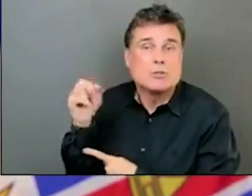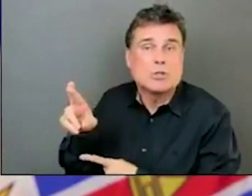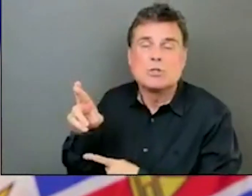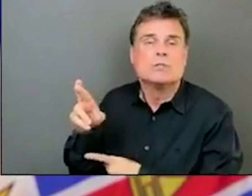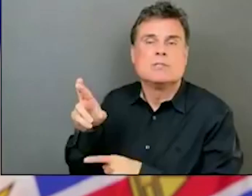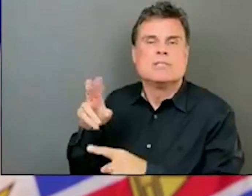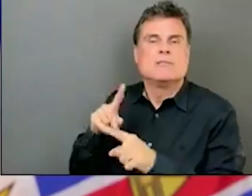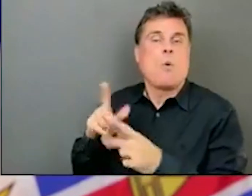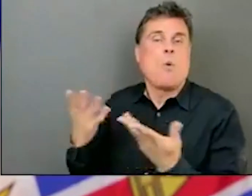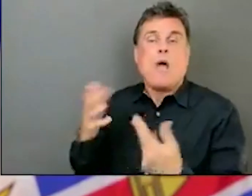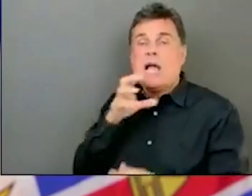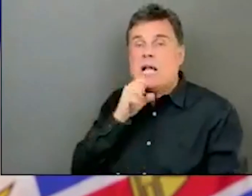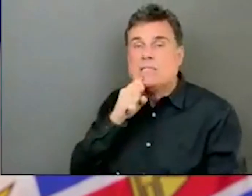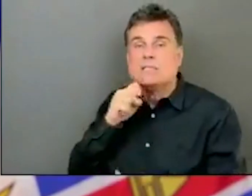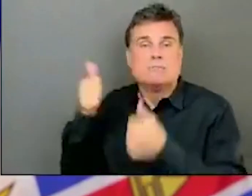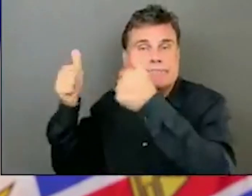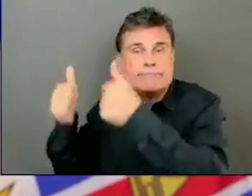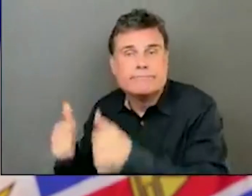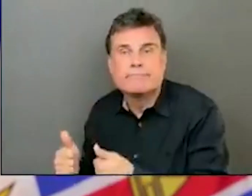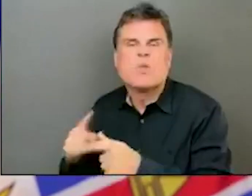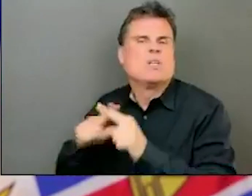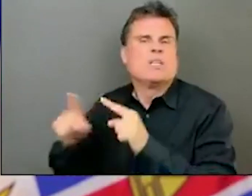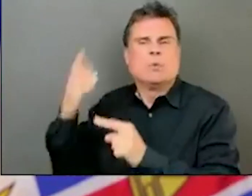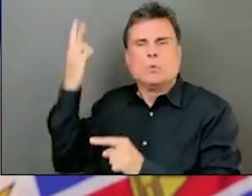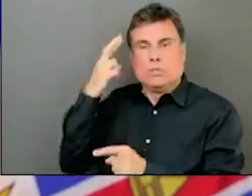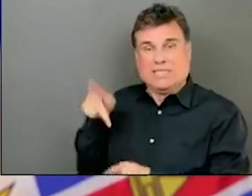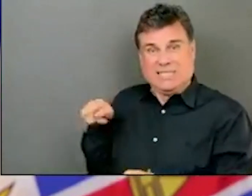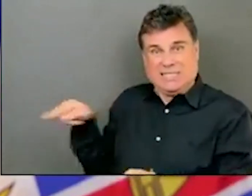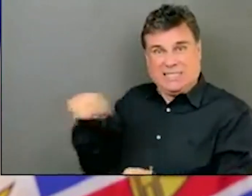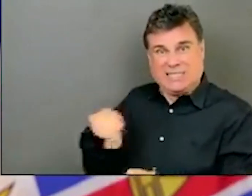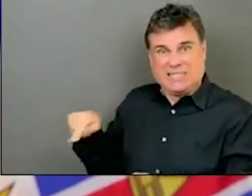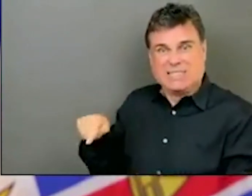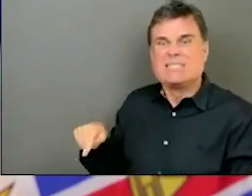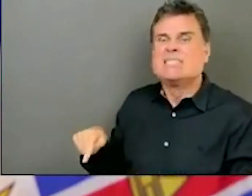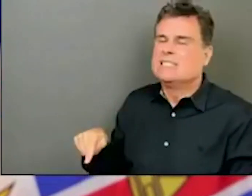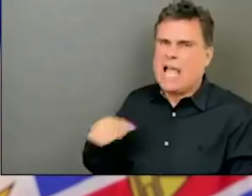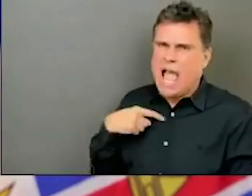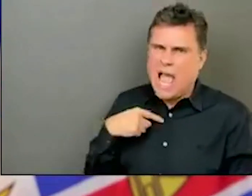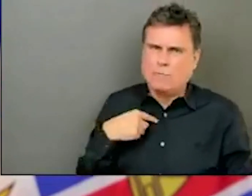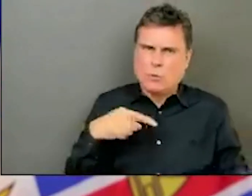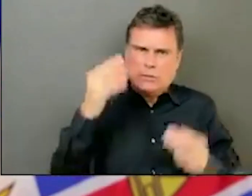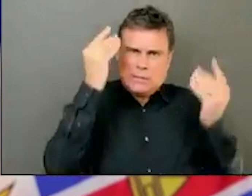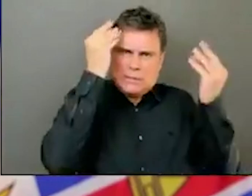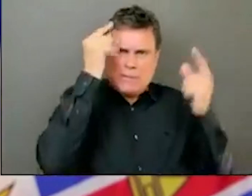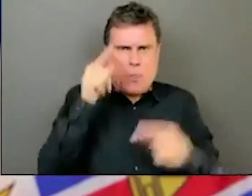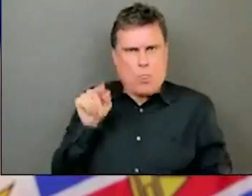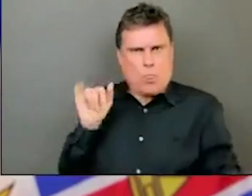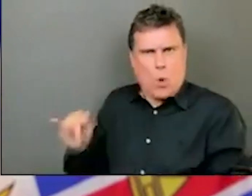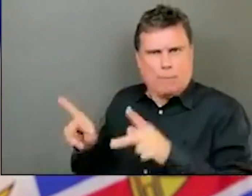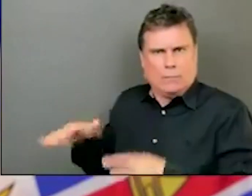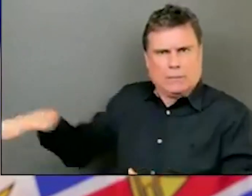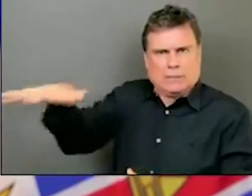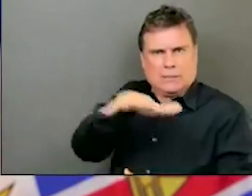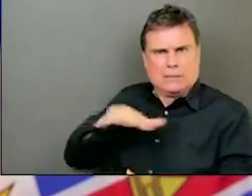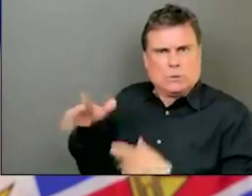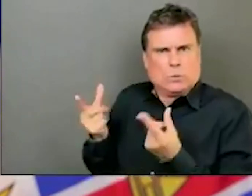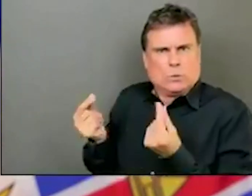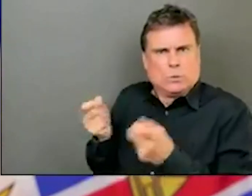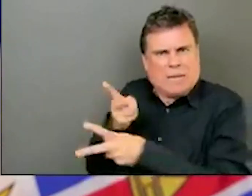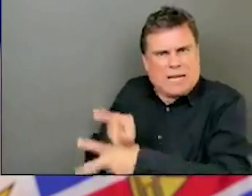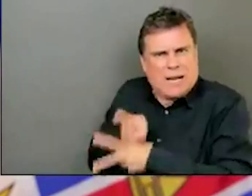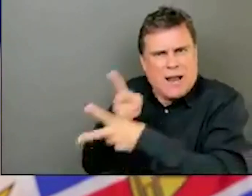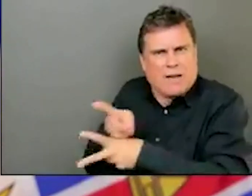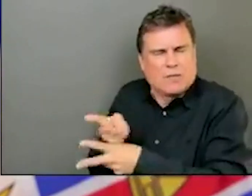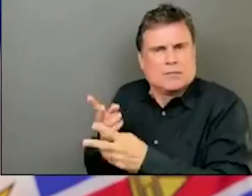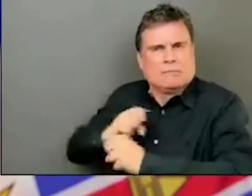treatments, because of age and underlying illnesses, we all need to take additional measures to protect them, and they need